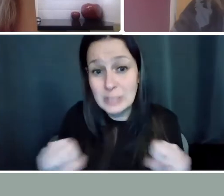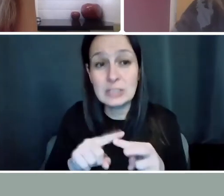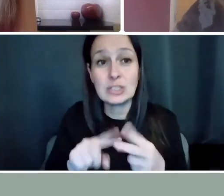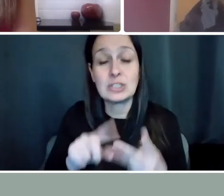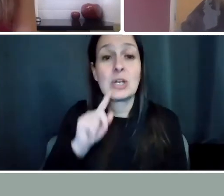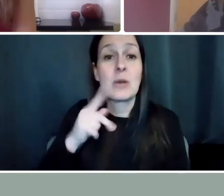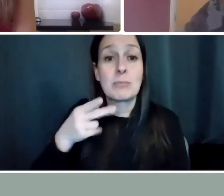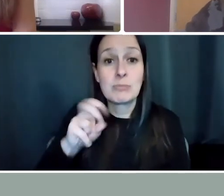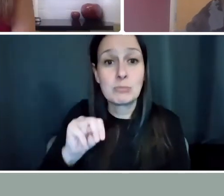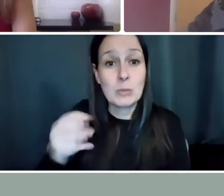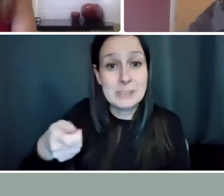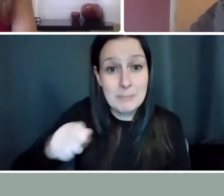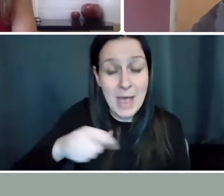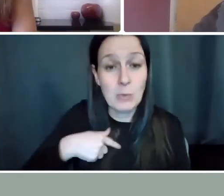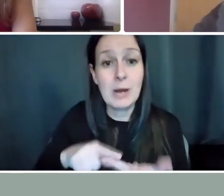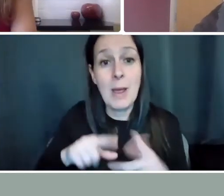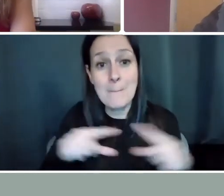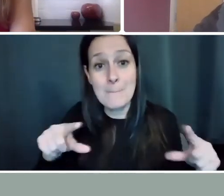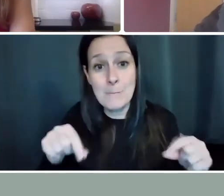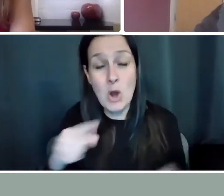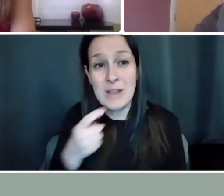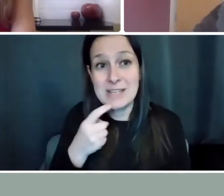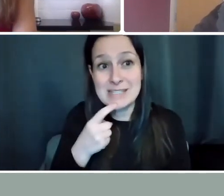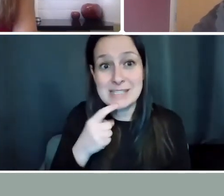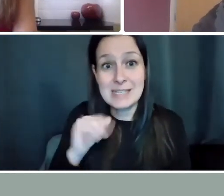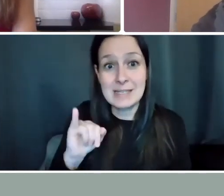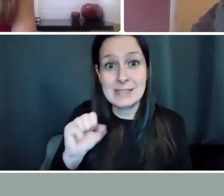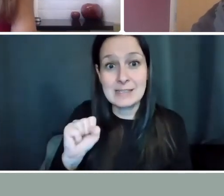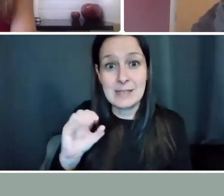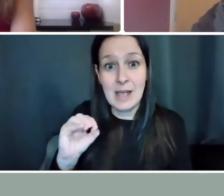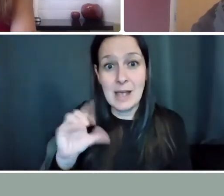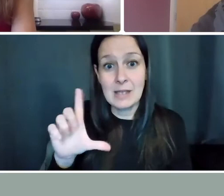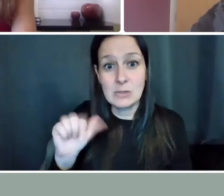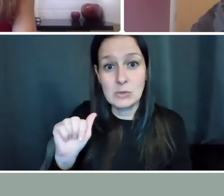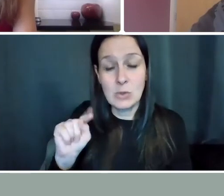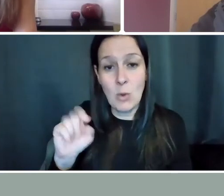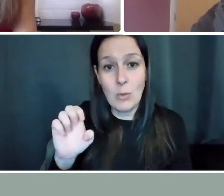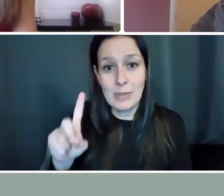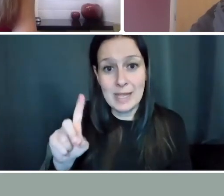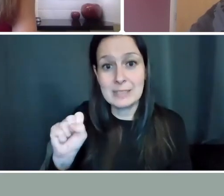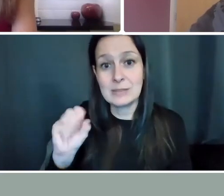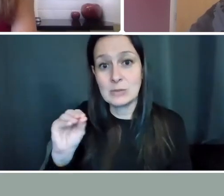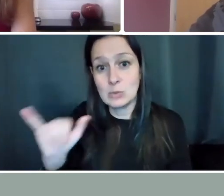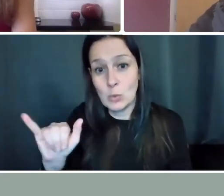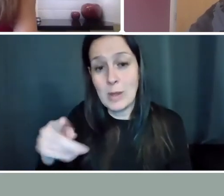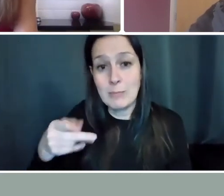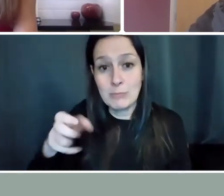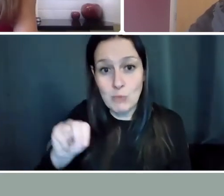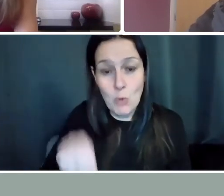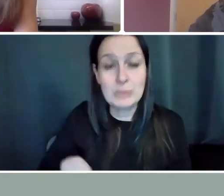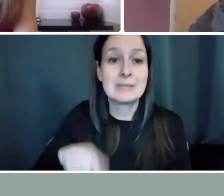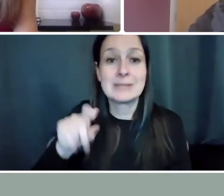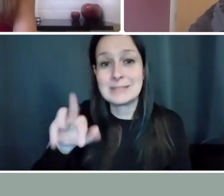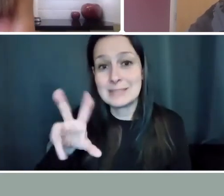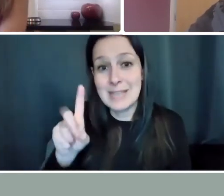protein powder, a bar that says isolated soy protein isolate, textured